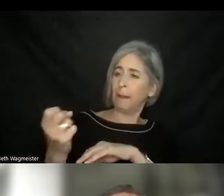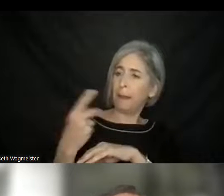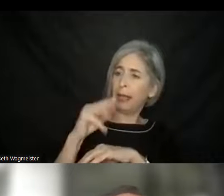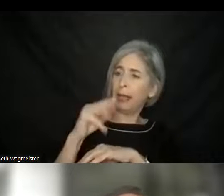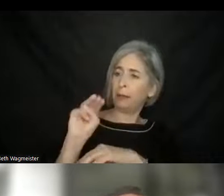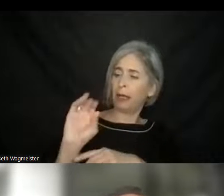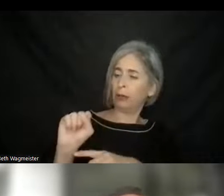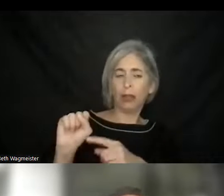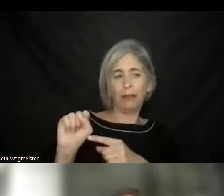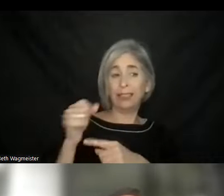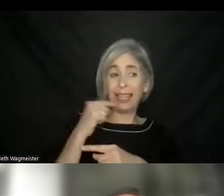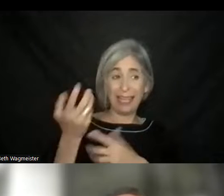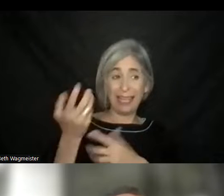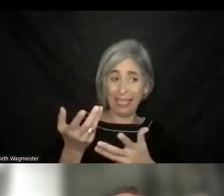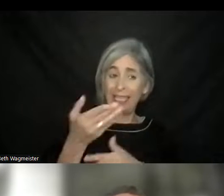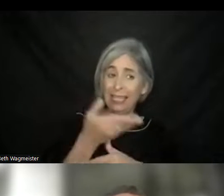and say,